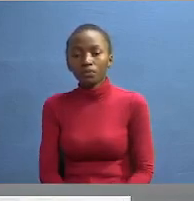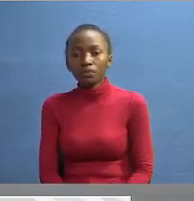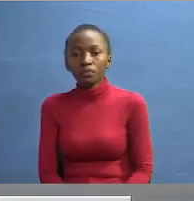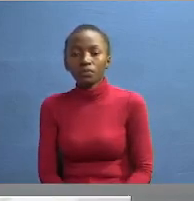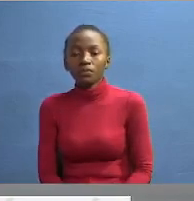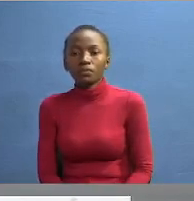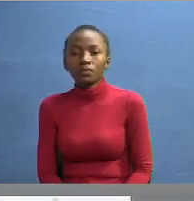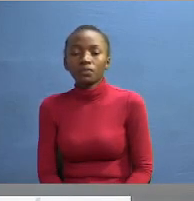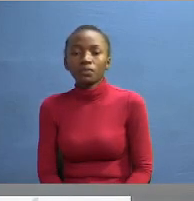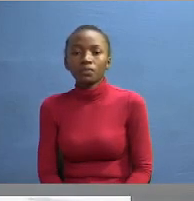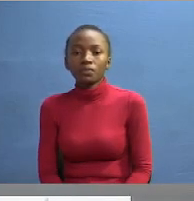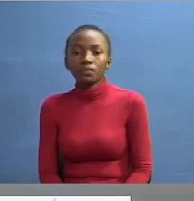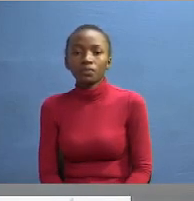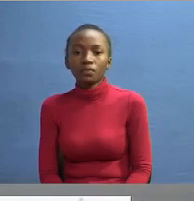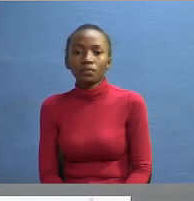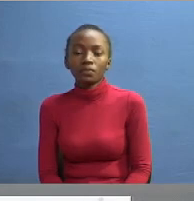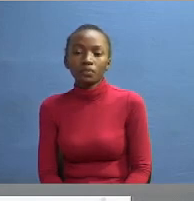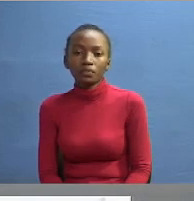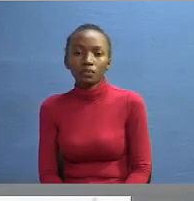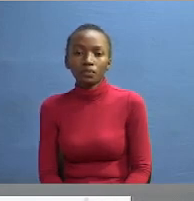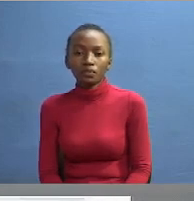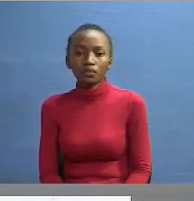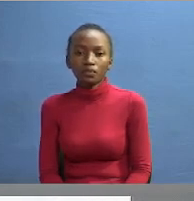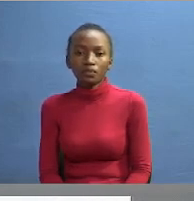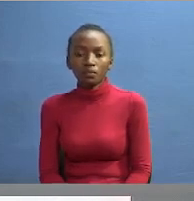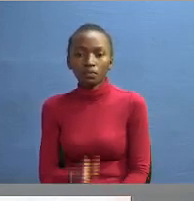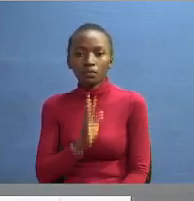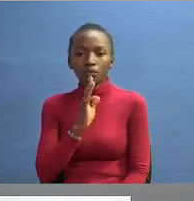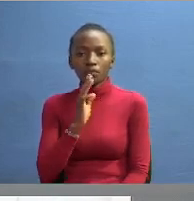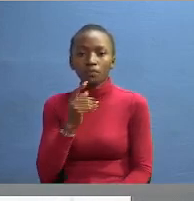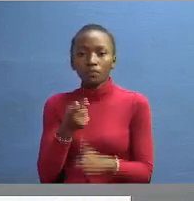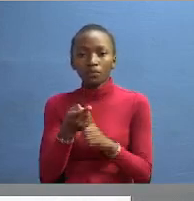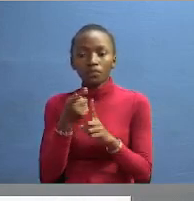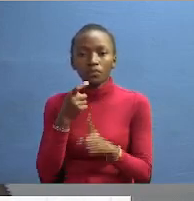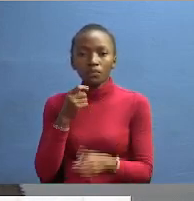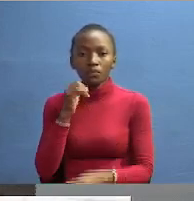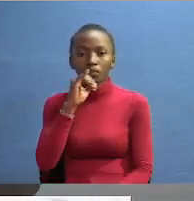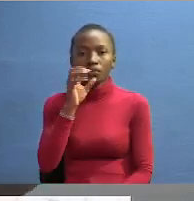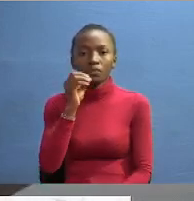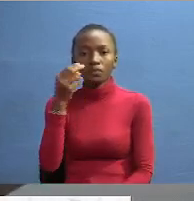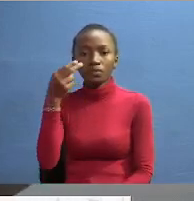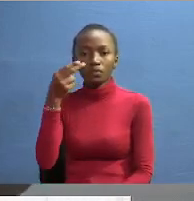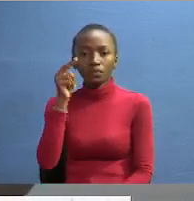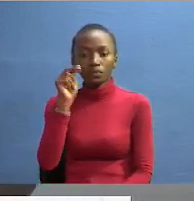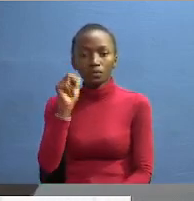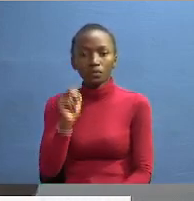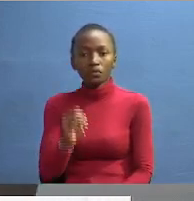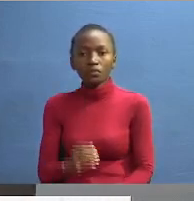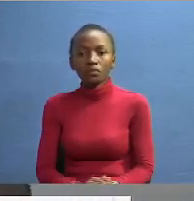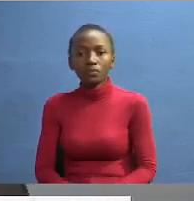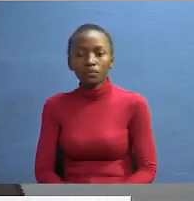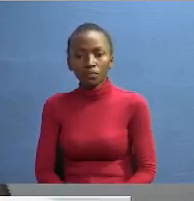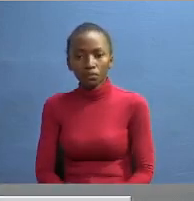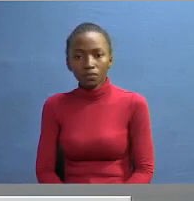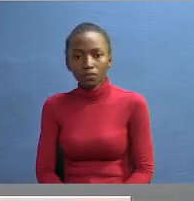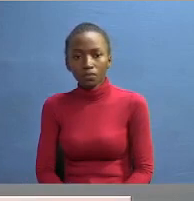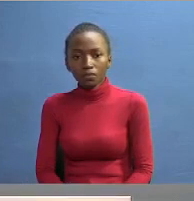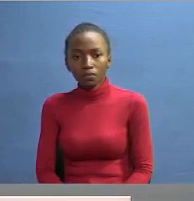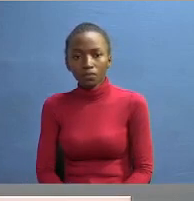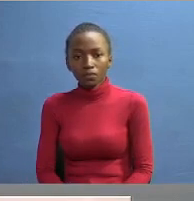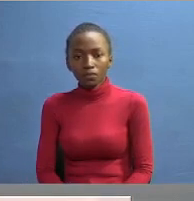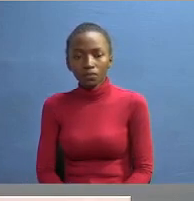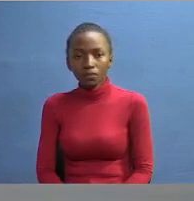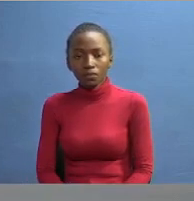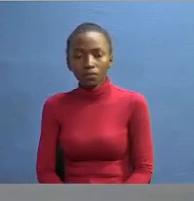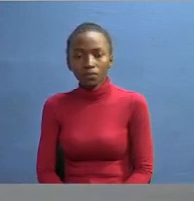said concerning John Garang, we have seen the DRC President Felix Tshisekedi being adamant to